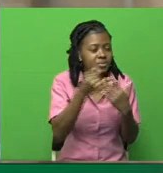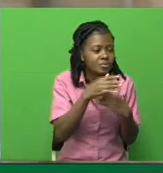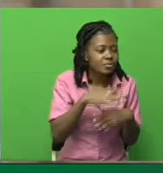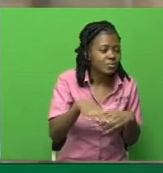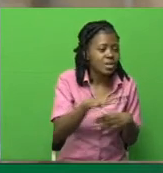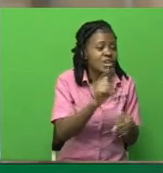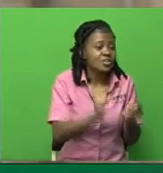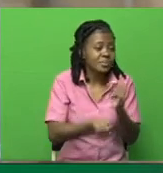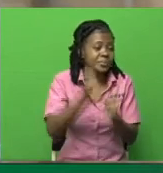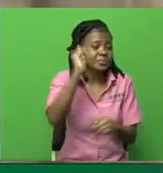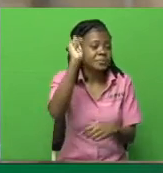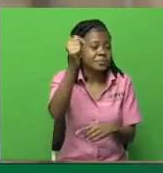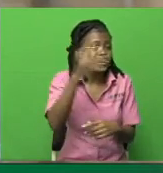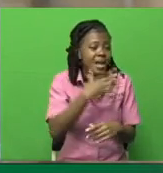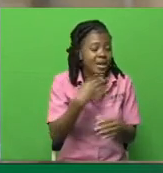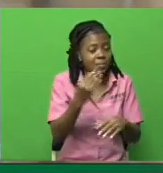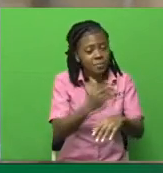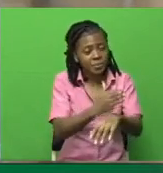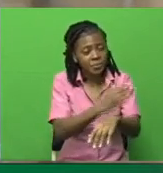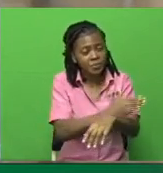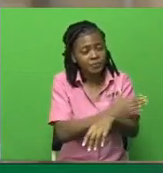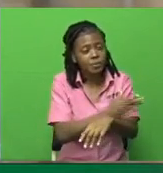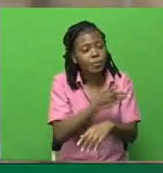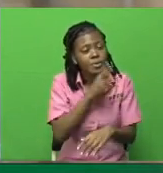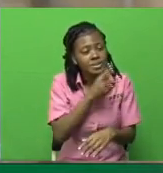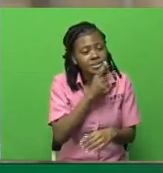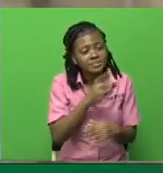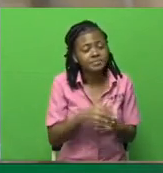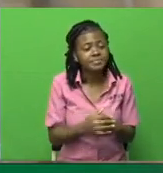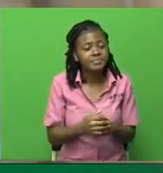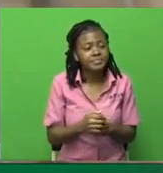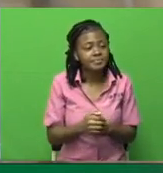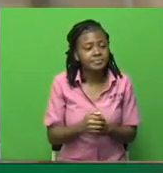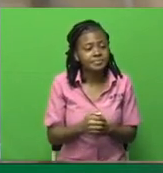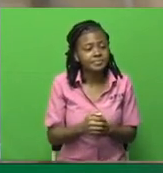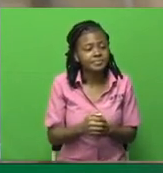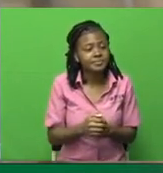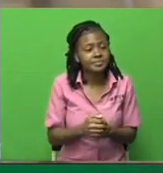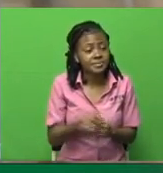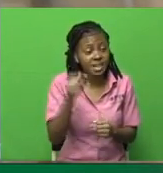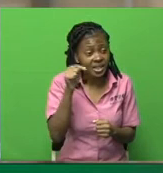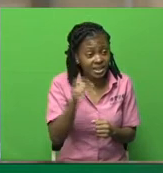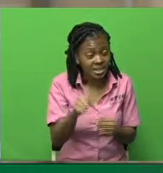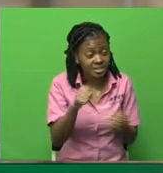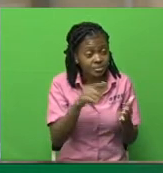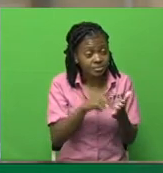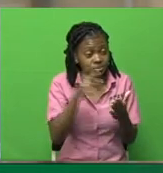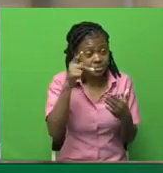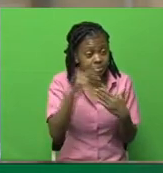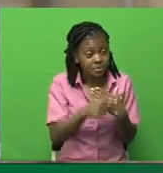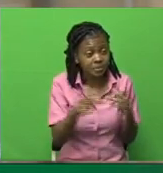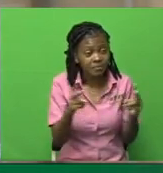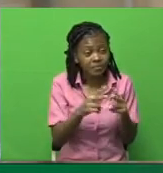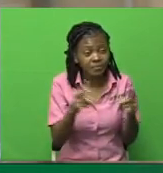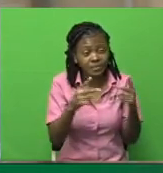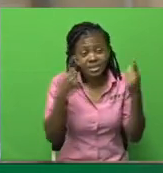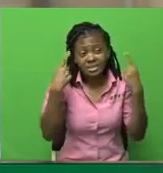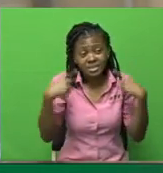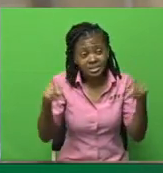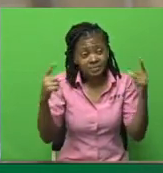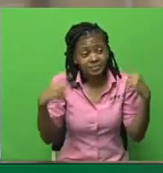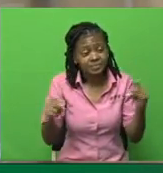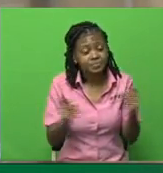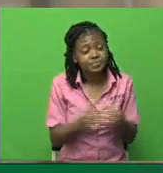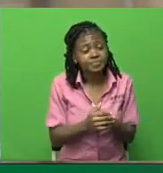thereby improving the supply of water so much so that this program has been so successful so successful